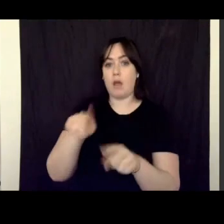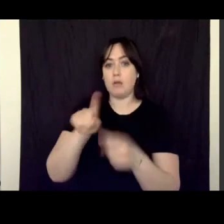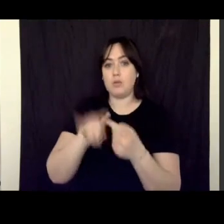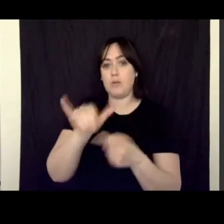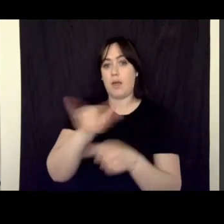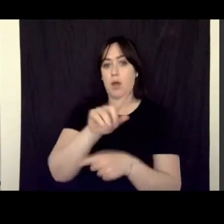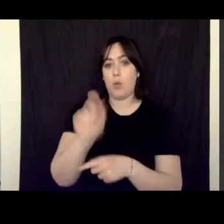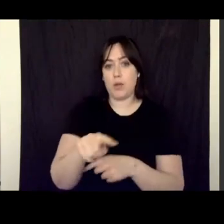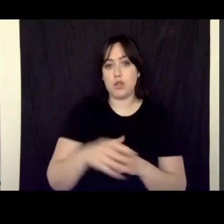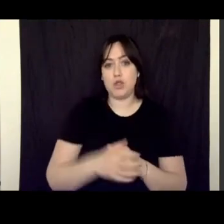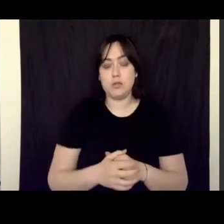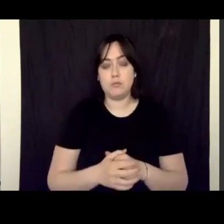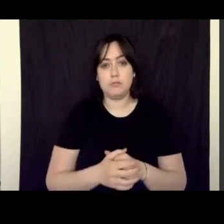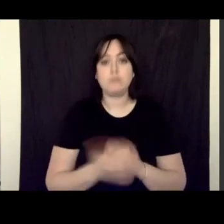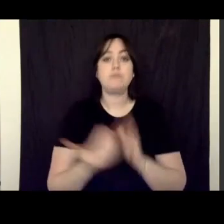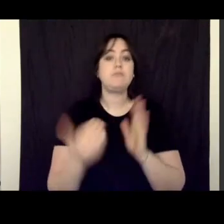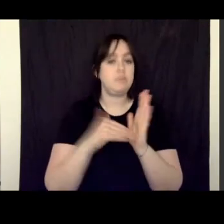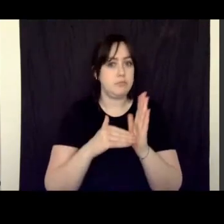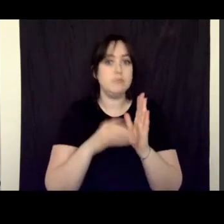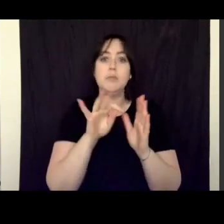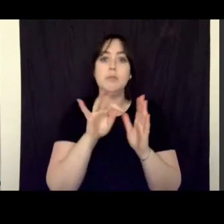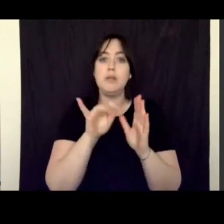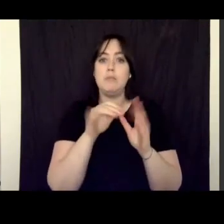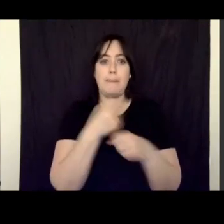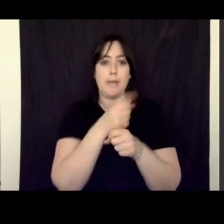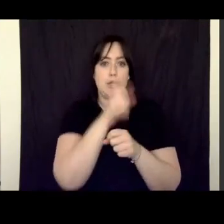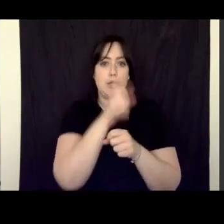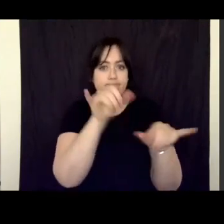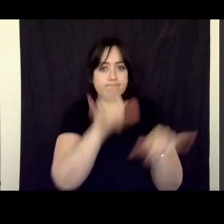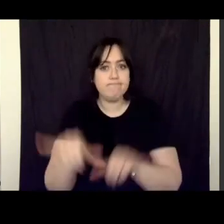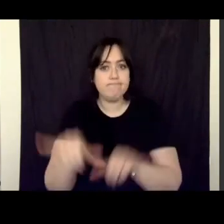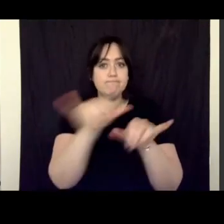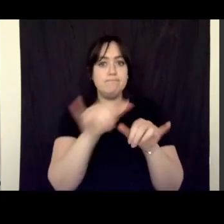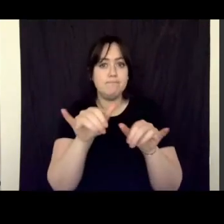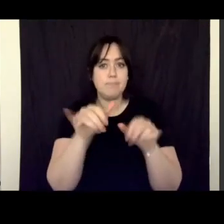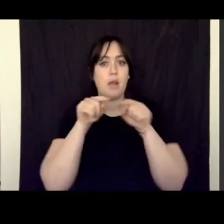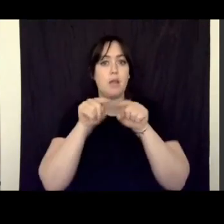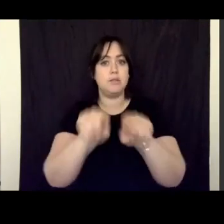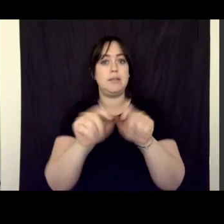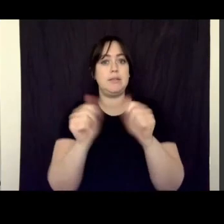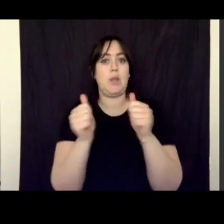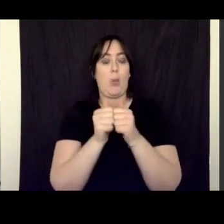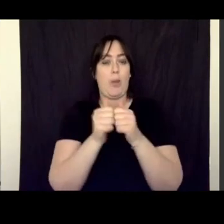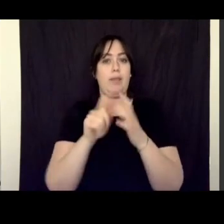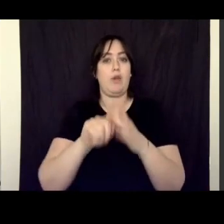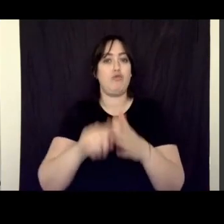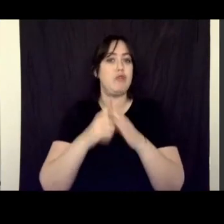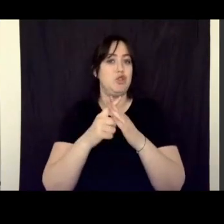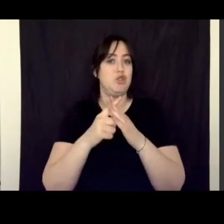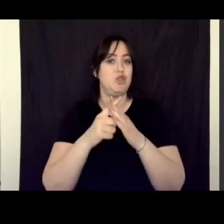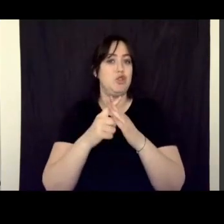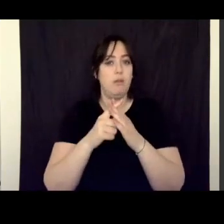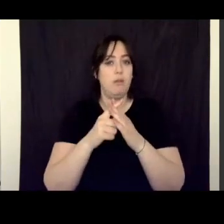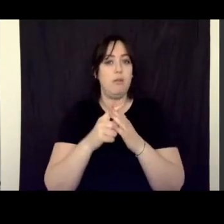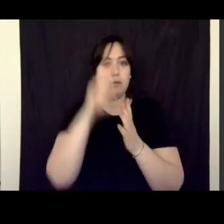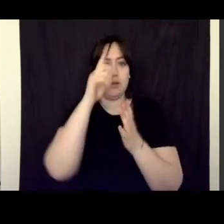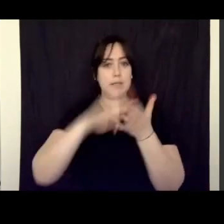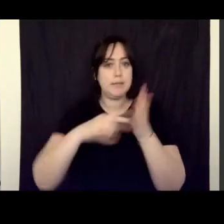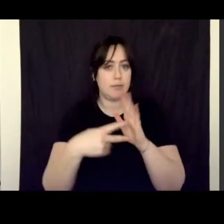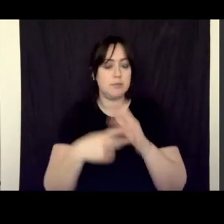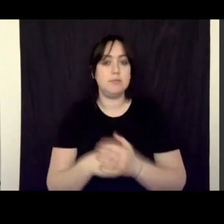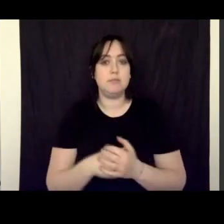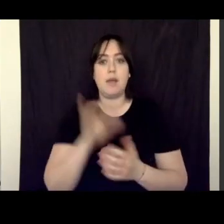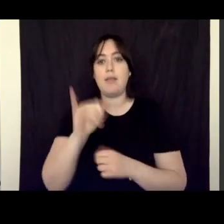that are again consistent with the original intent. Through